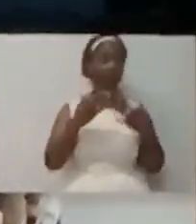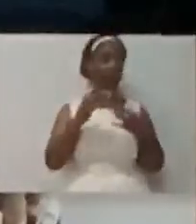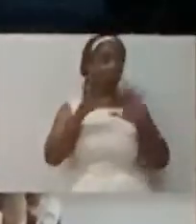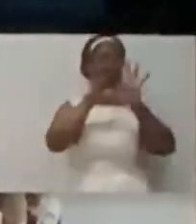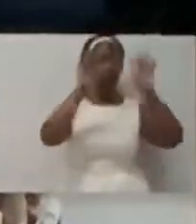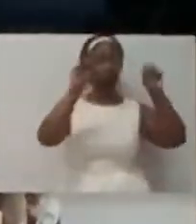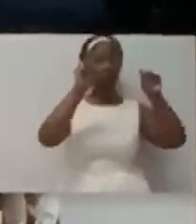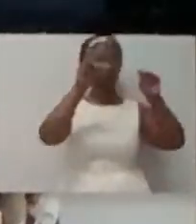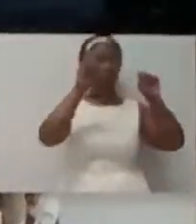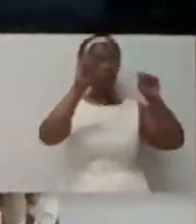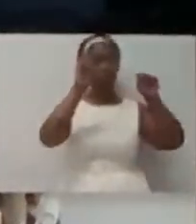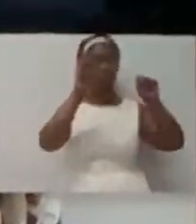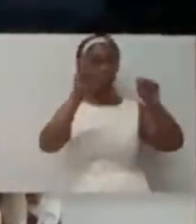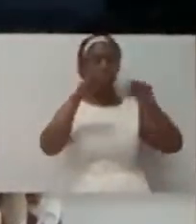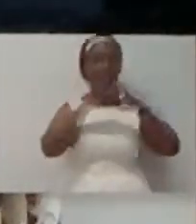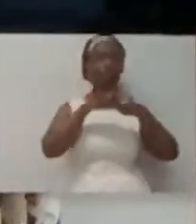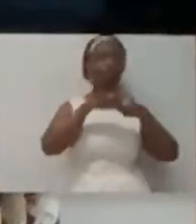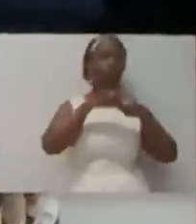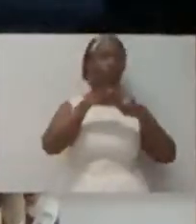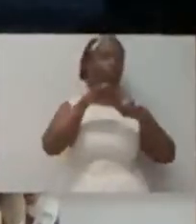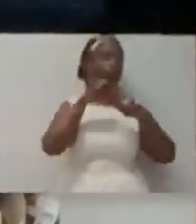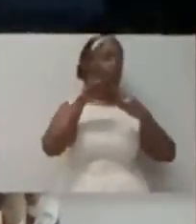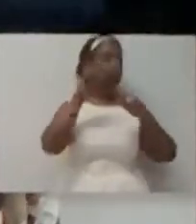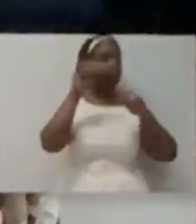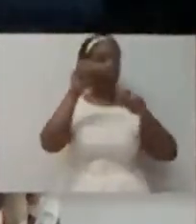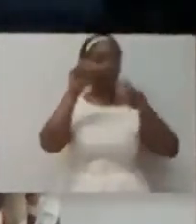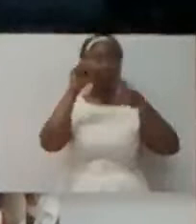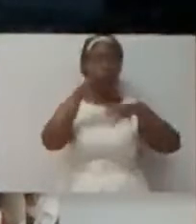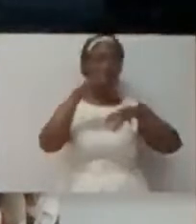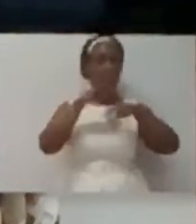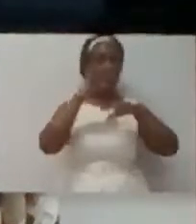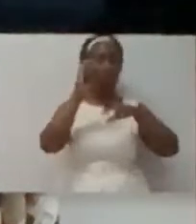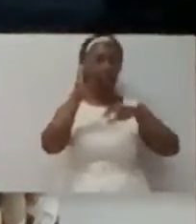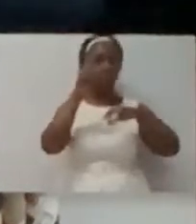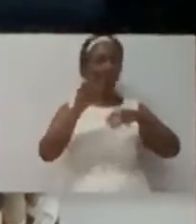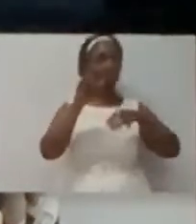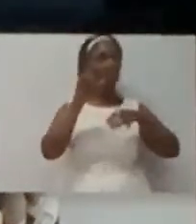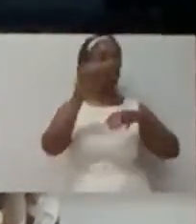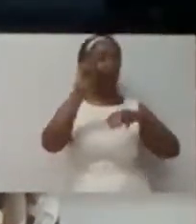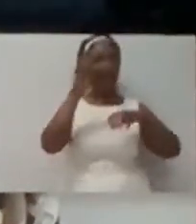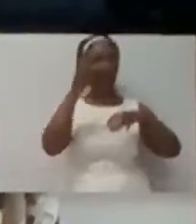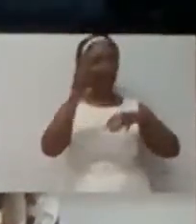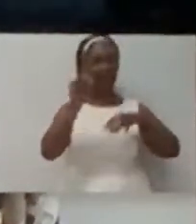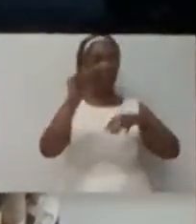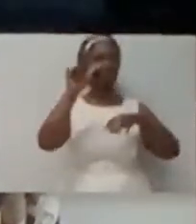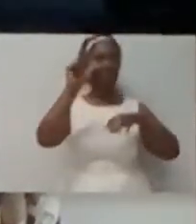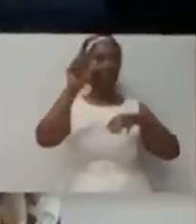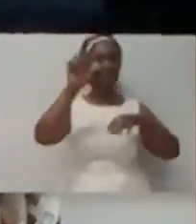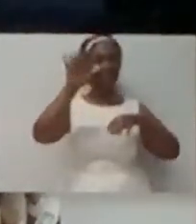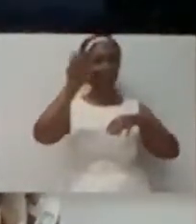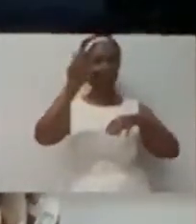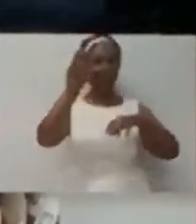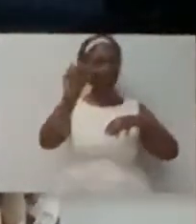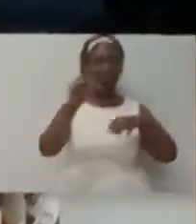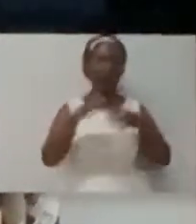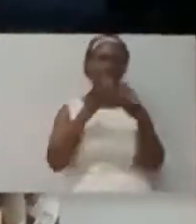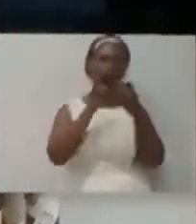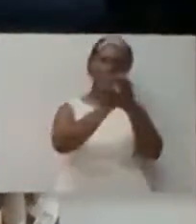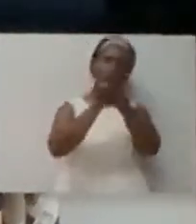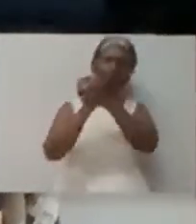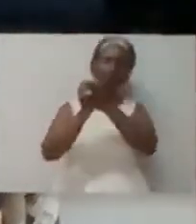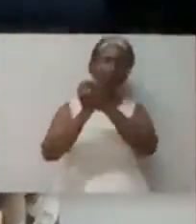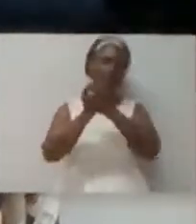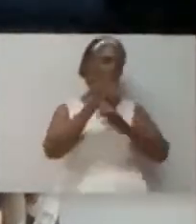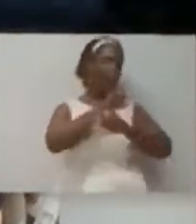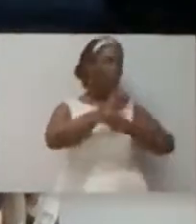Mr. Elder, Mr. Modi, Megan and Lanny. Class of 2020, congratulations. Your hard work and